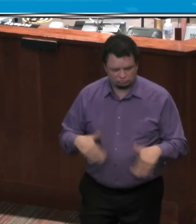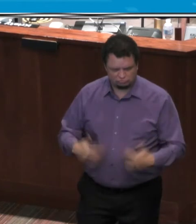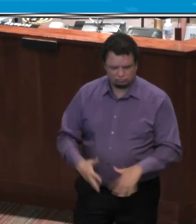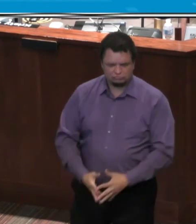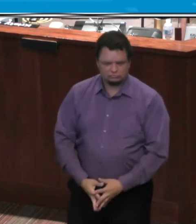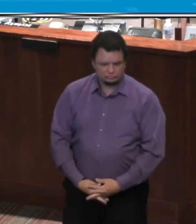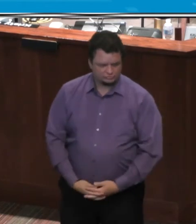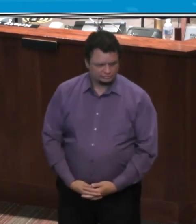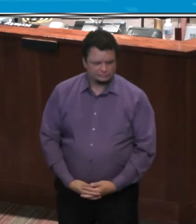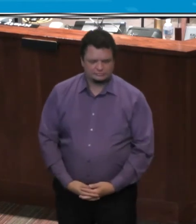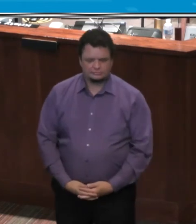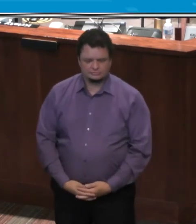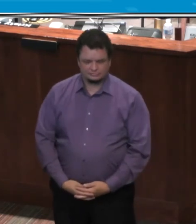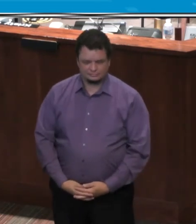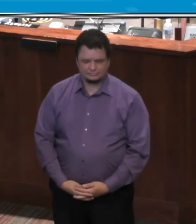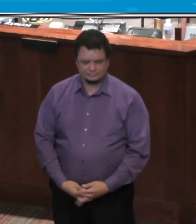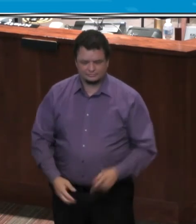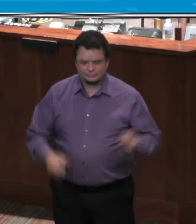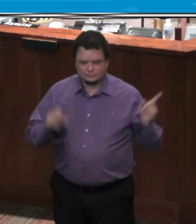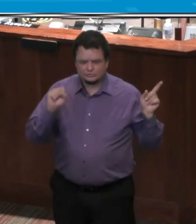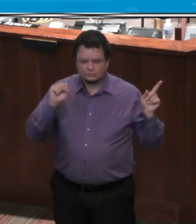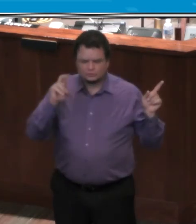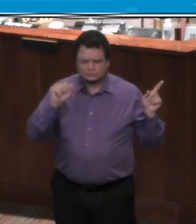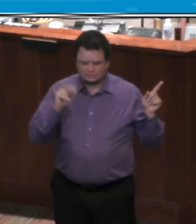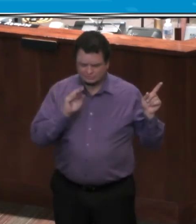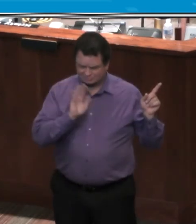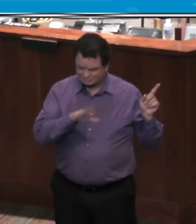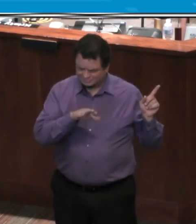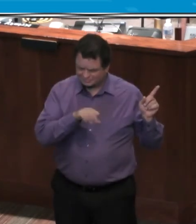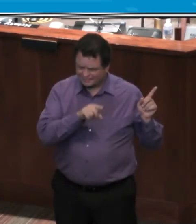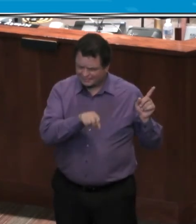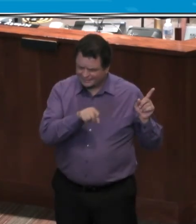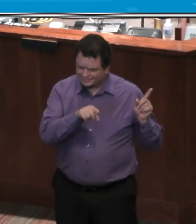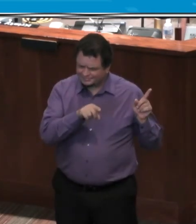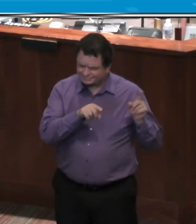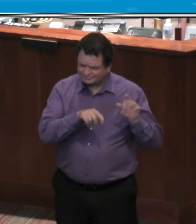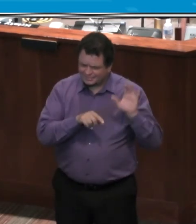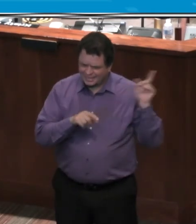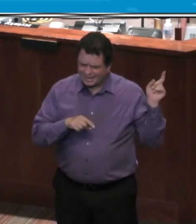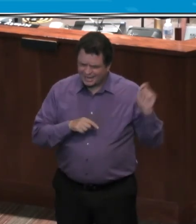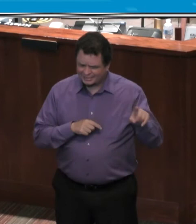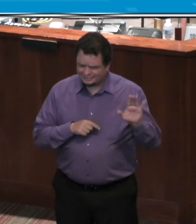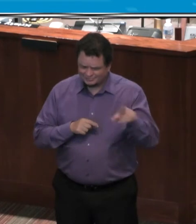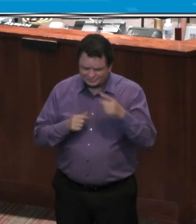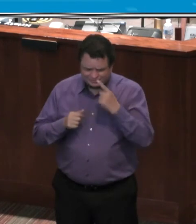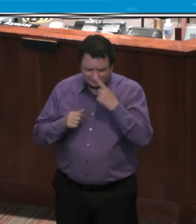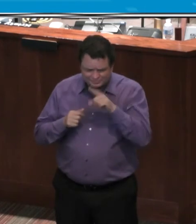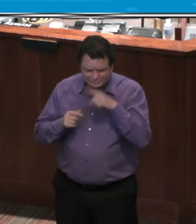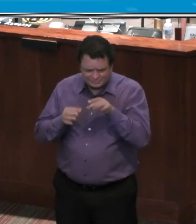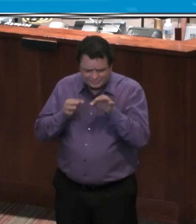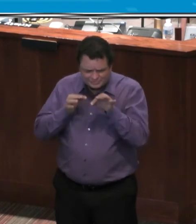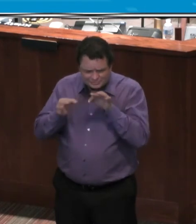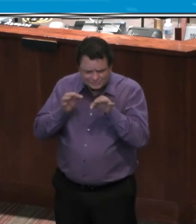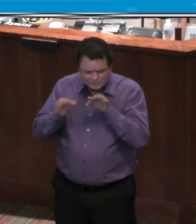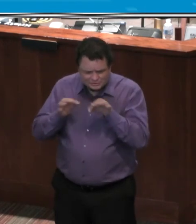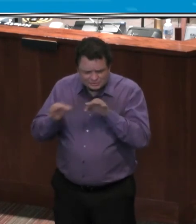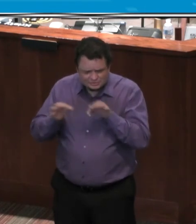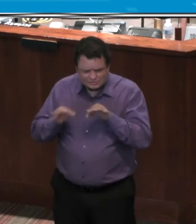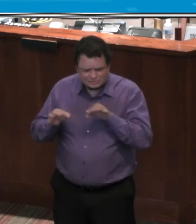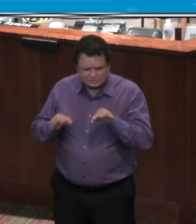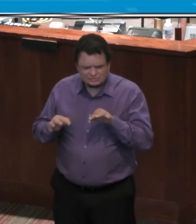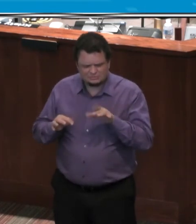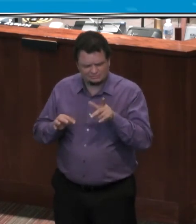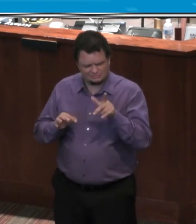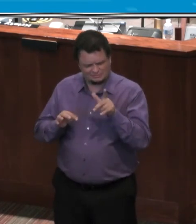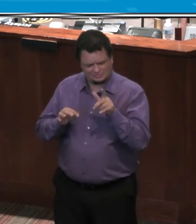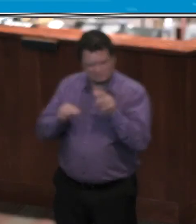Stephen, could you talk a little bit about the work that we've been doing with hospital leadership and how close we are to